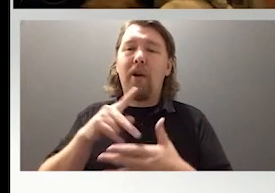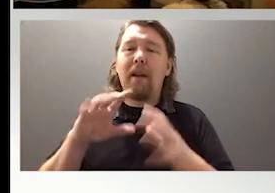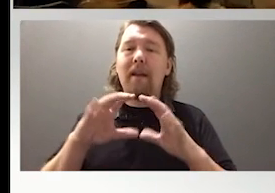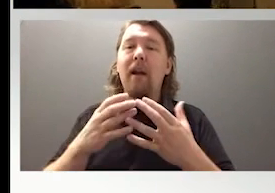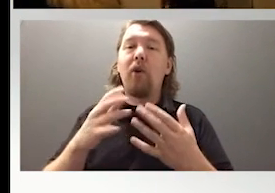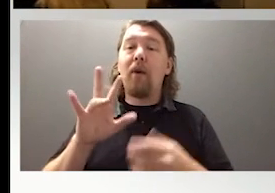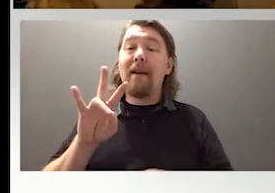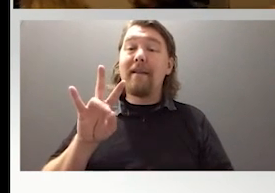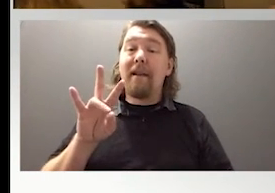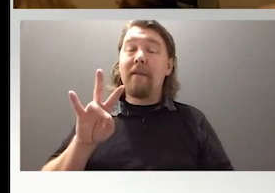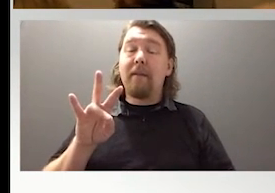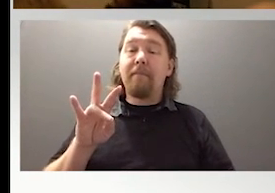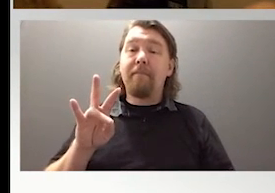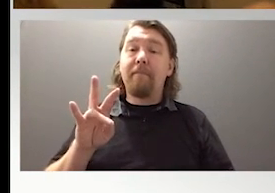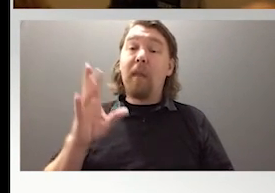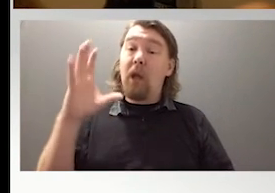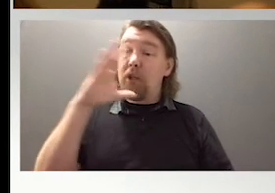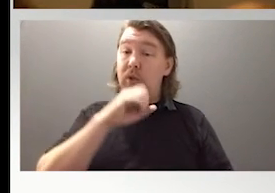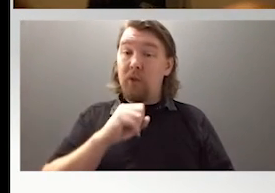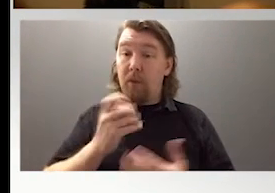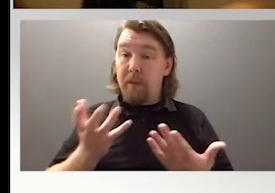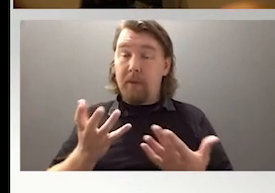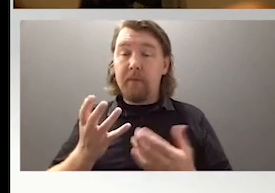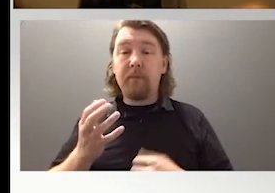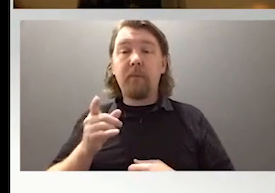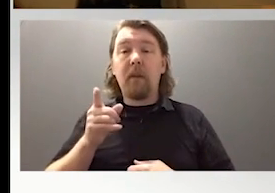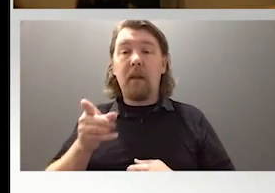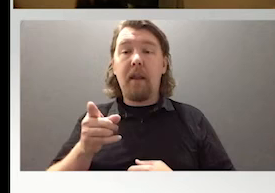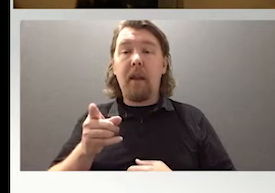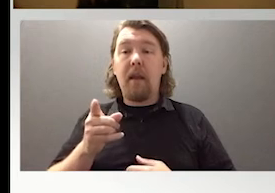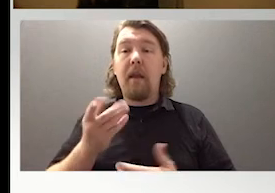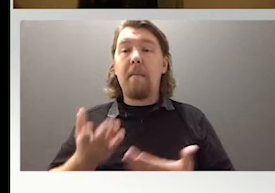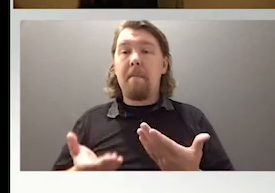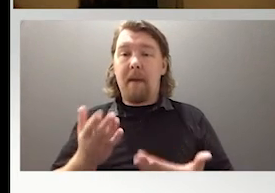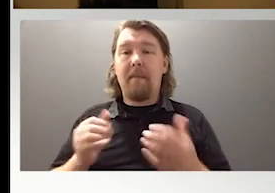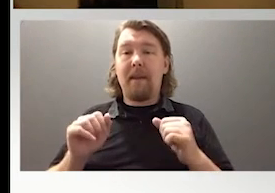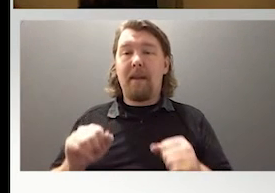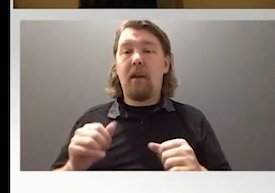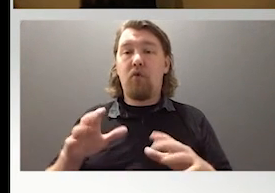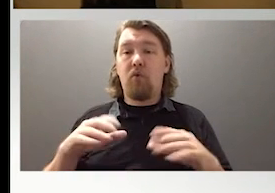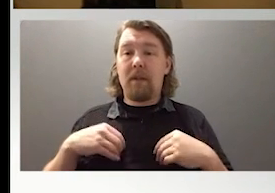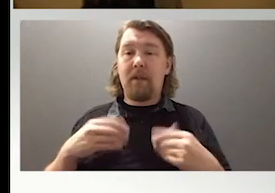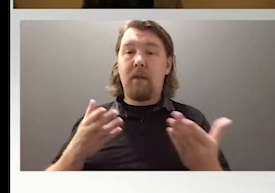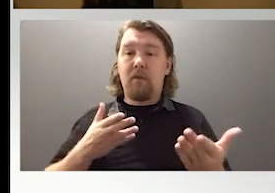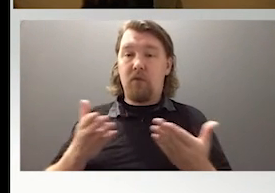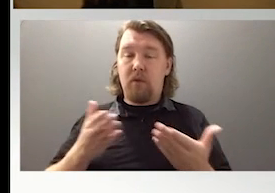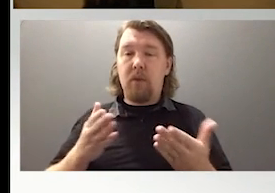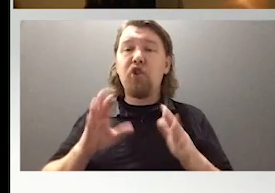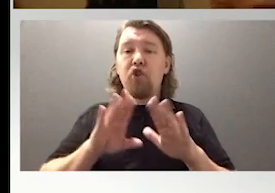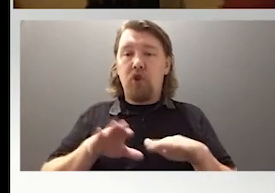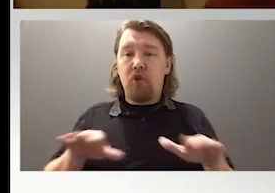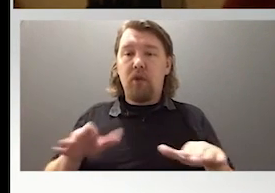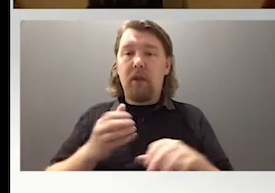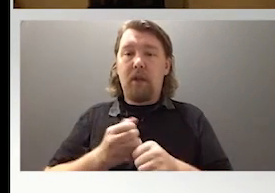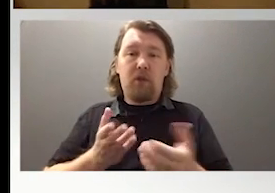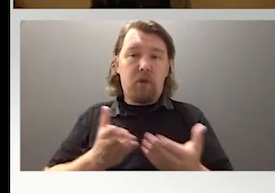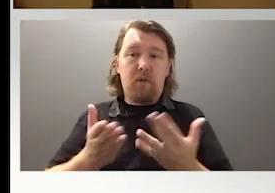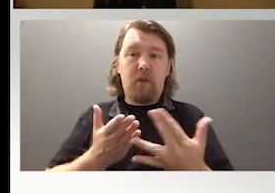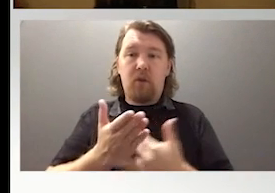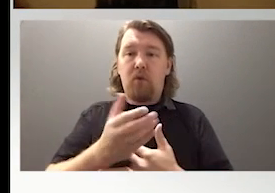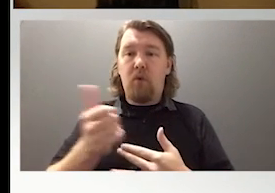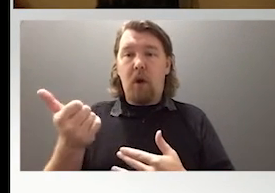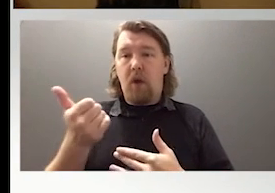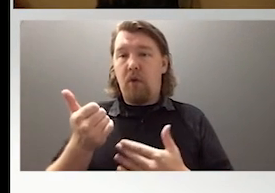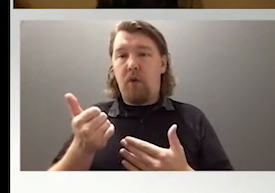category 7, the assumption is that they may be able to receive services. Children receive services through